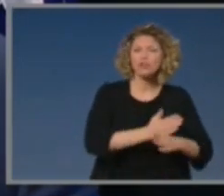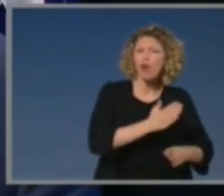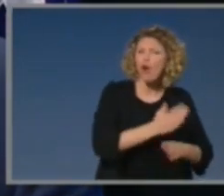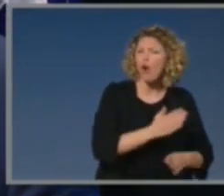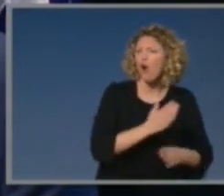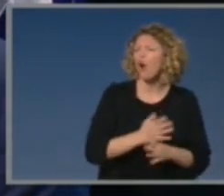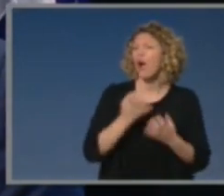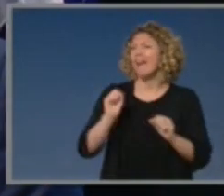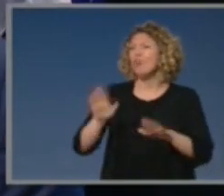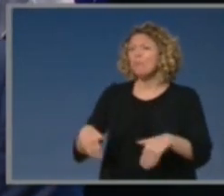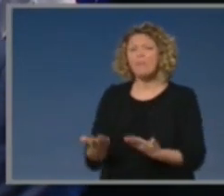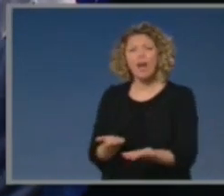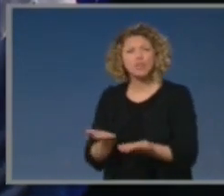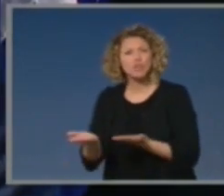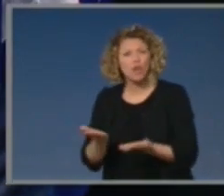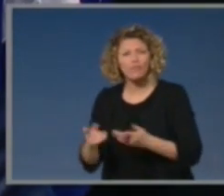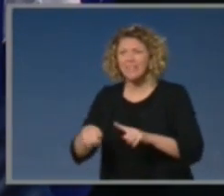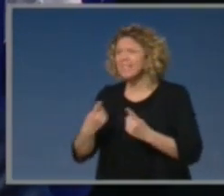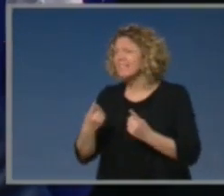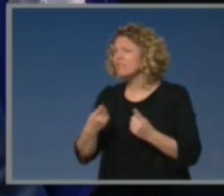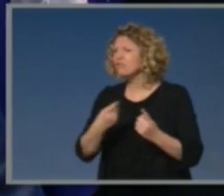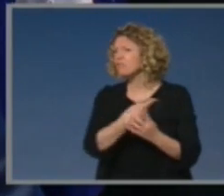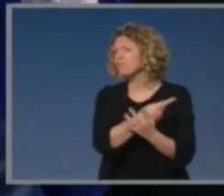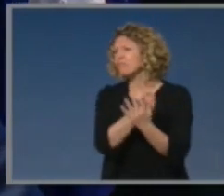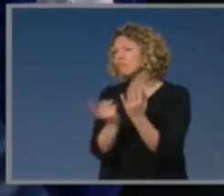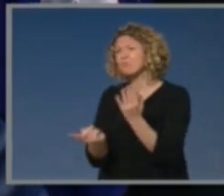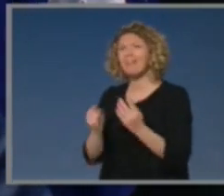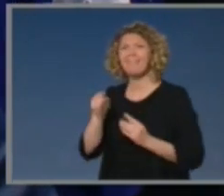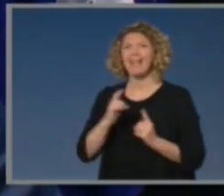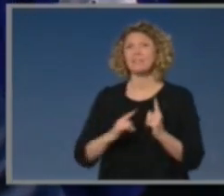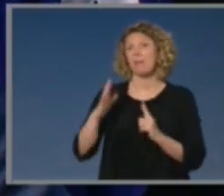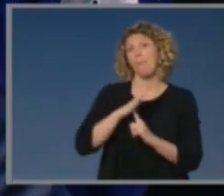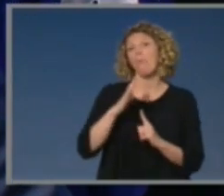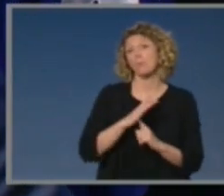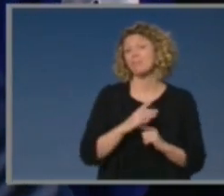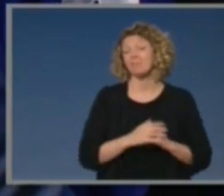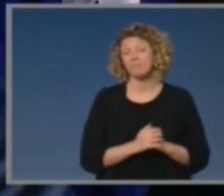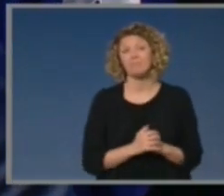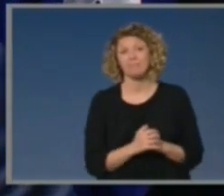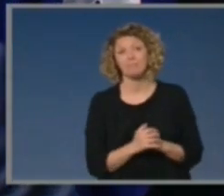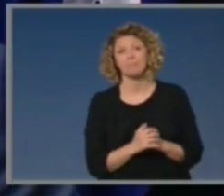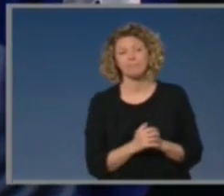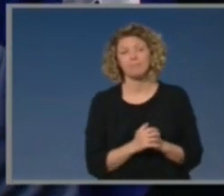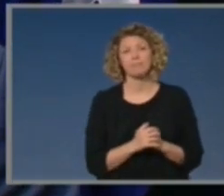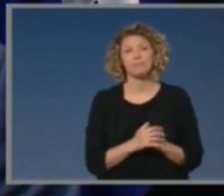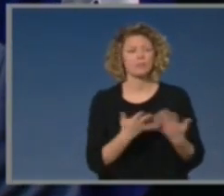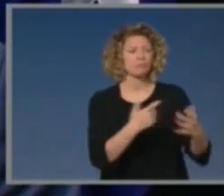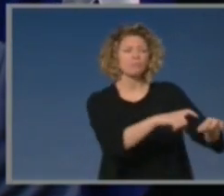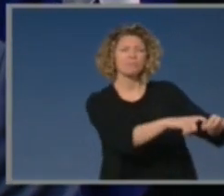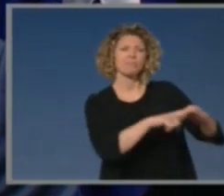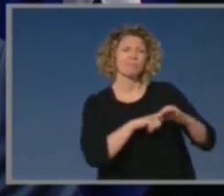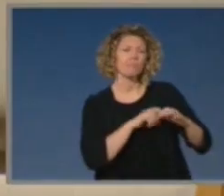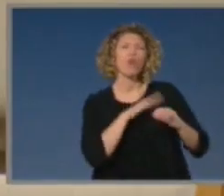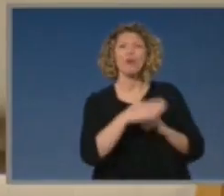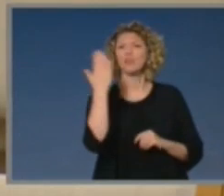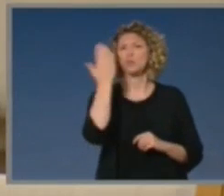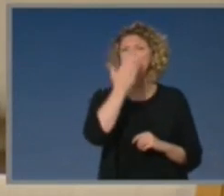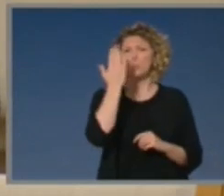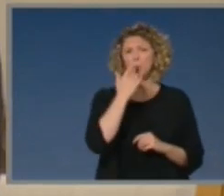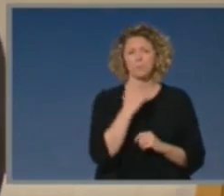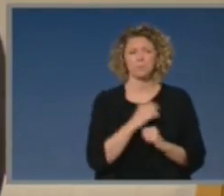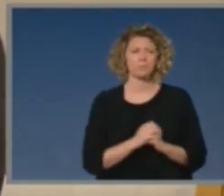our national security, and that will continue to be the way we approach our budgets in the future. Just on schools, we're told that schools are low risk. The New